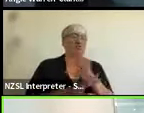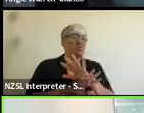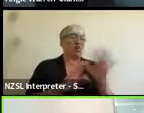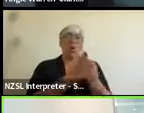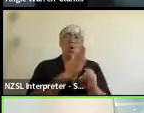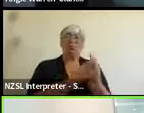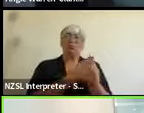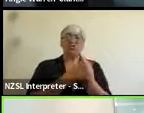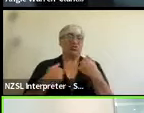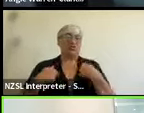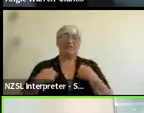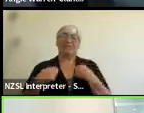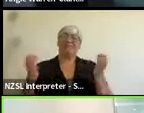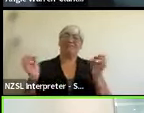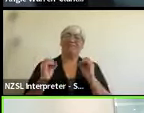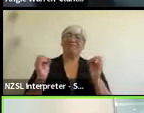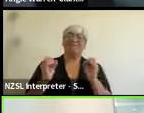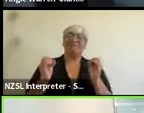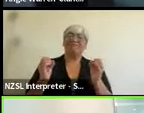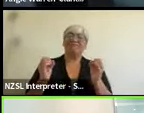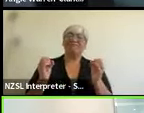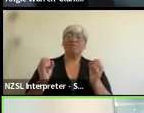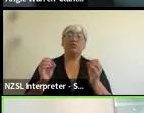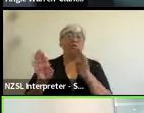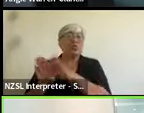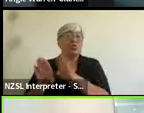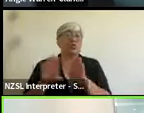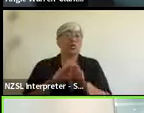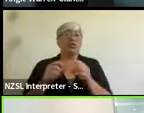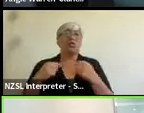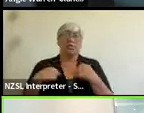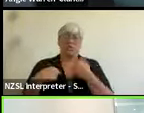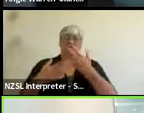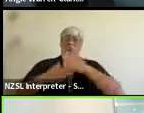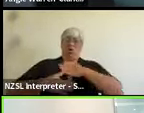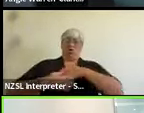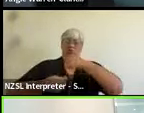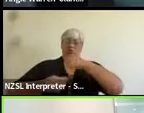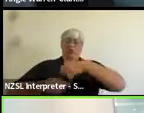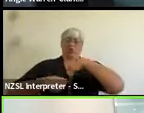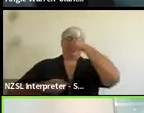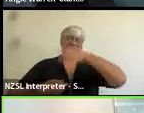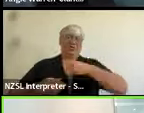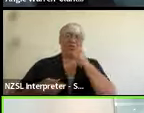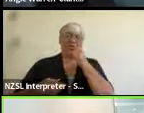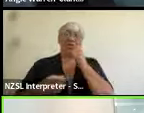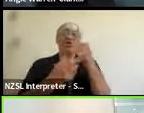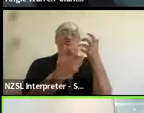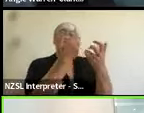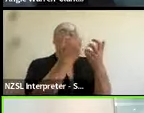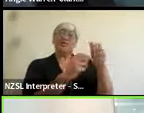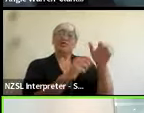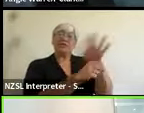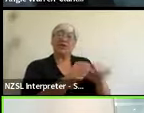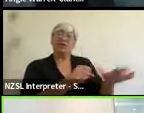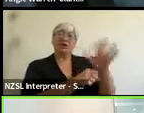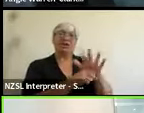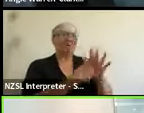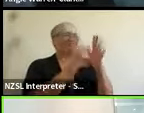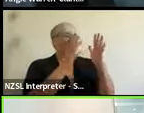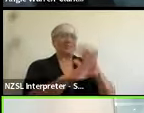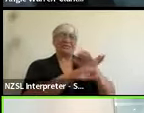as far as they could. I also think that, speaking from personal experience, university campuses need to be set up to